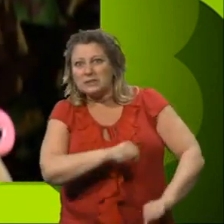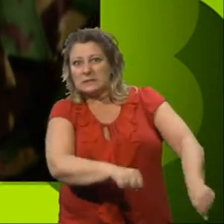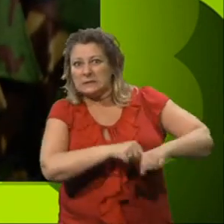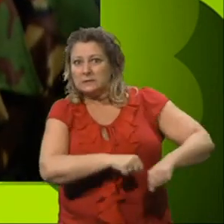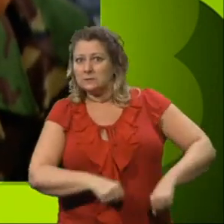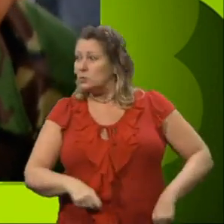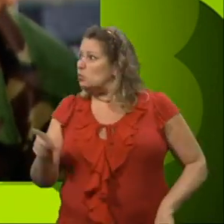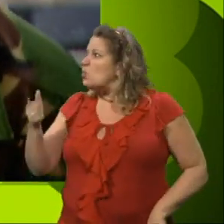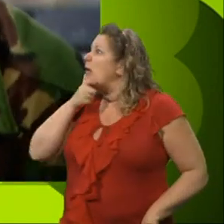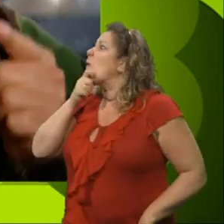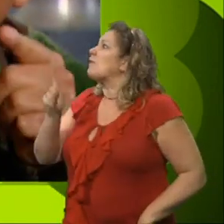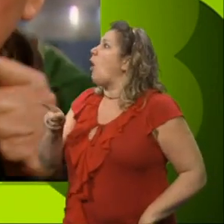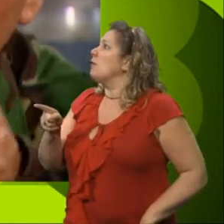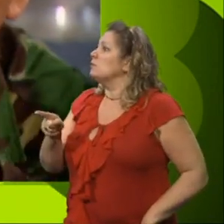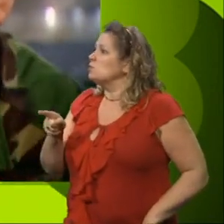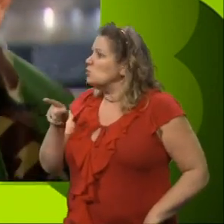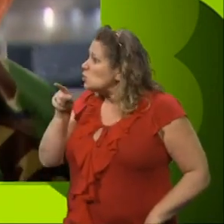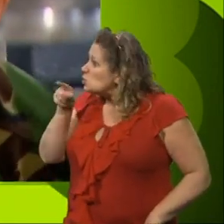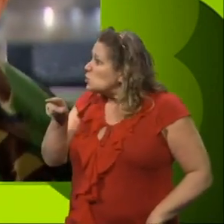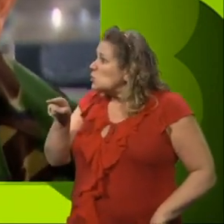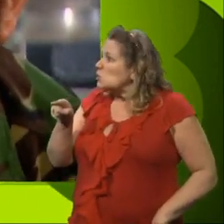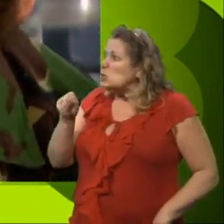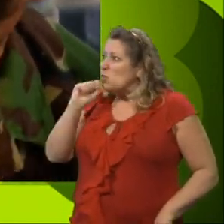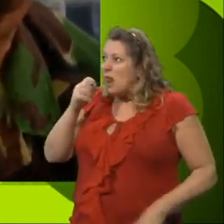don't know what you're laughing at. He'll be using you as the